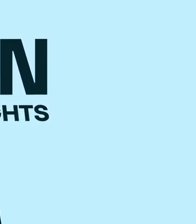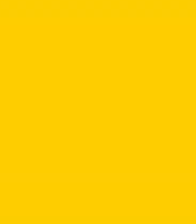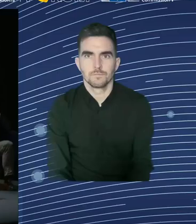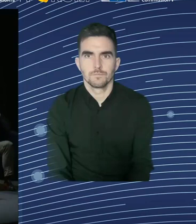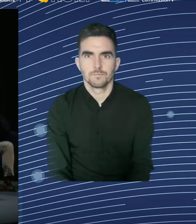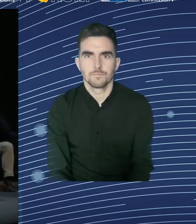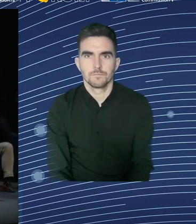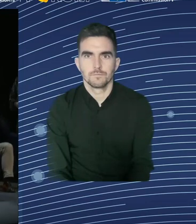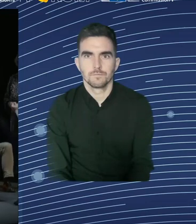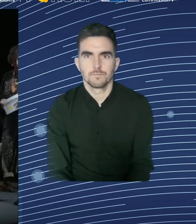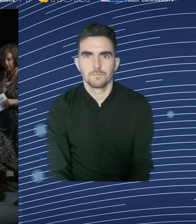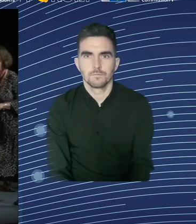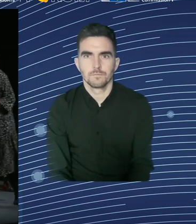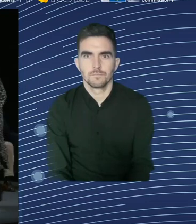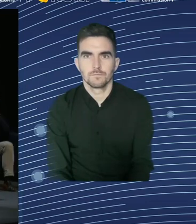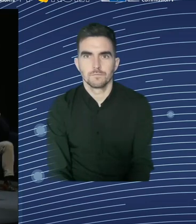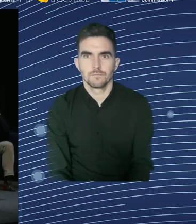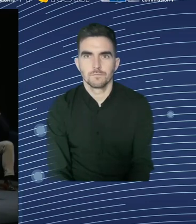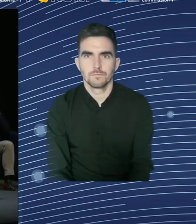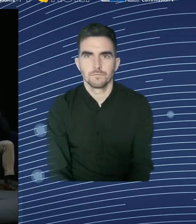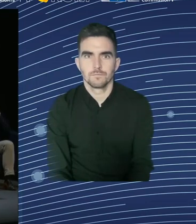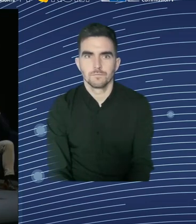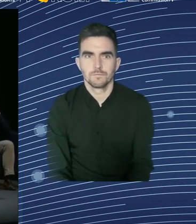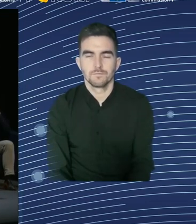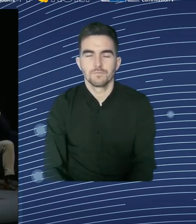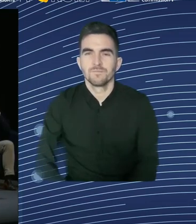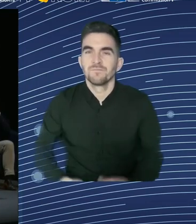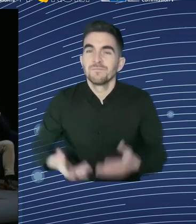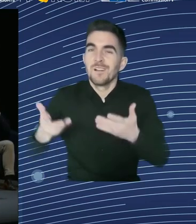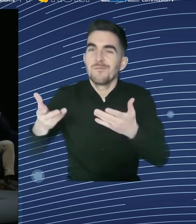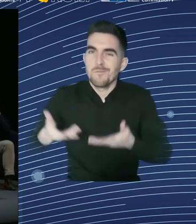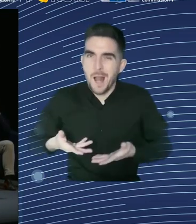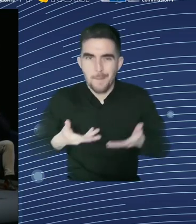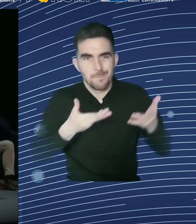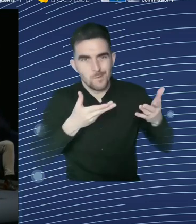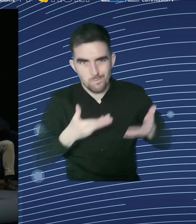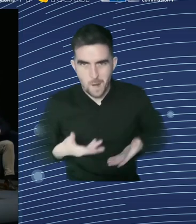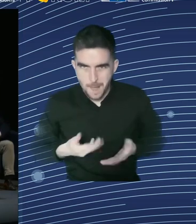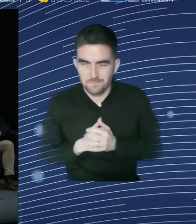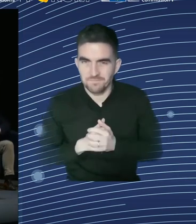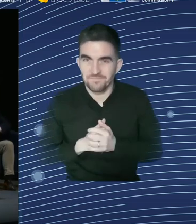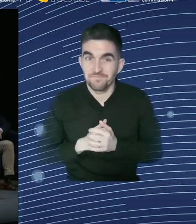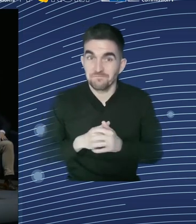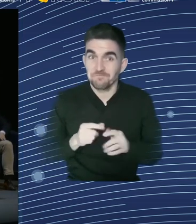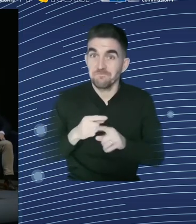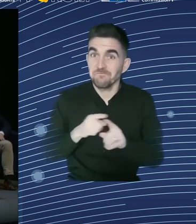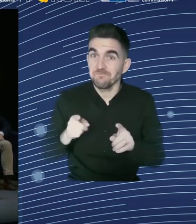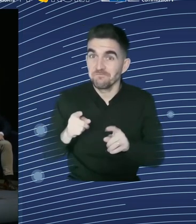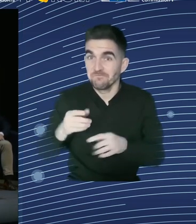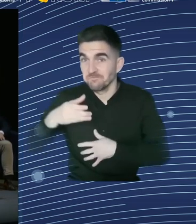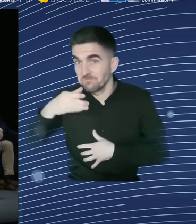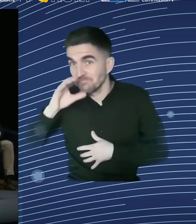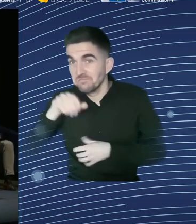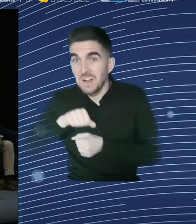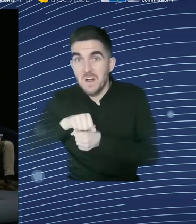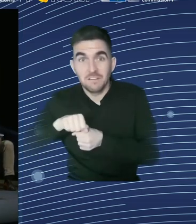Welcome back from your coffee break, ladies and gentlemen. And we're going to get directly into the second session of the